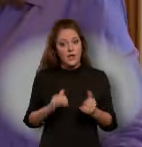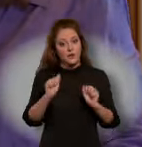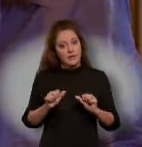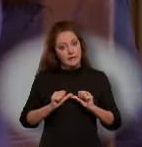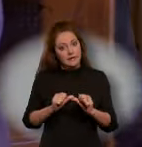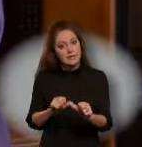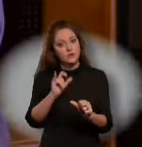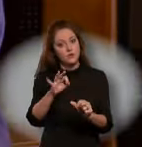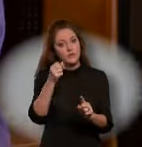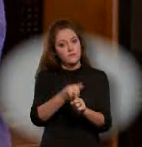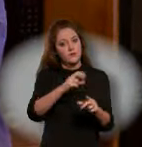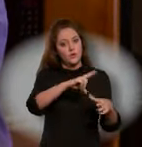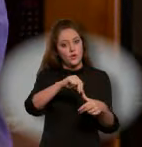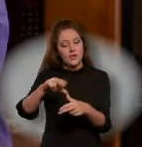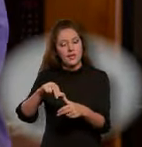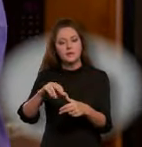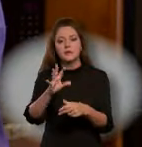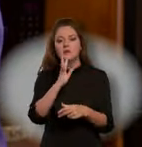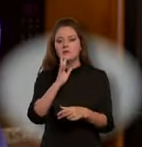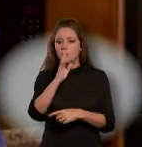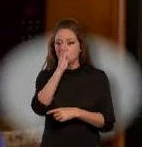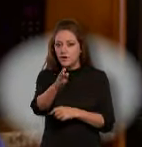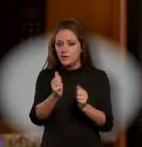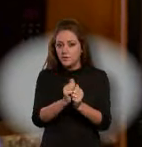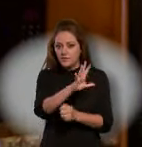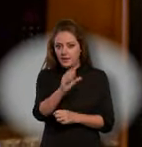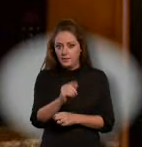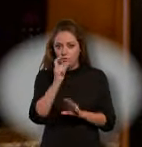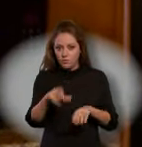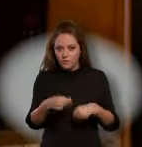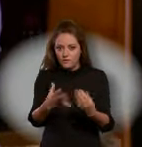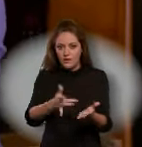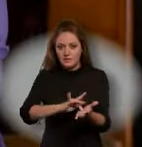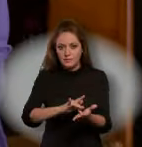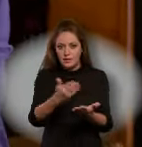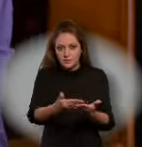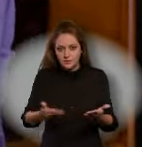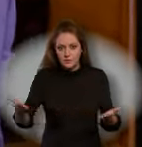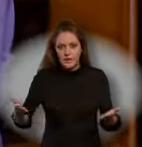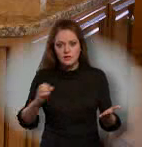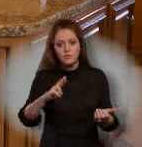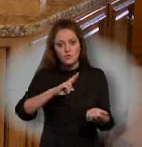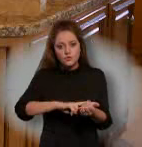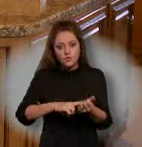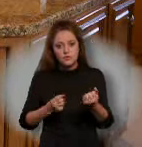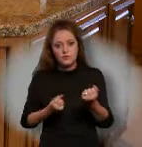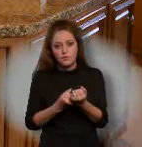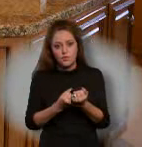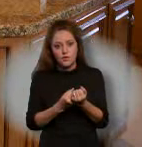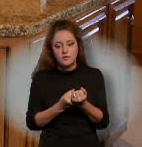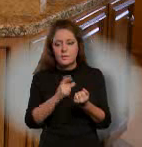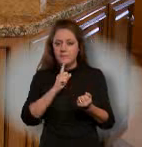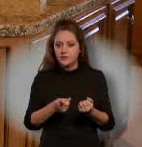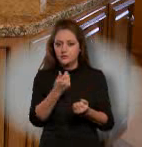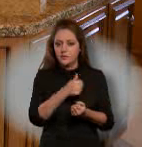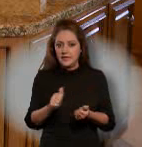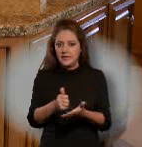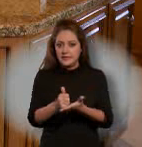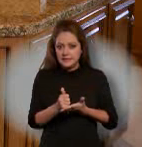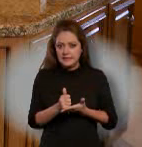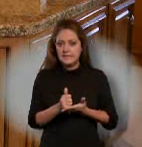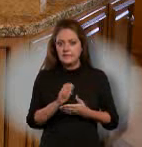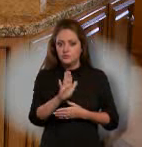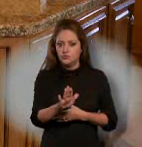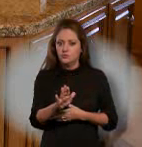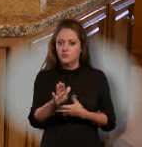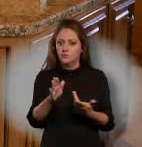hurricane. Talk directly with the company that provides your medical supplies or nursing support to be sure that any assistance you're counting